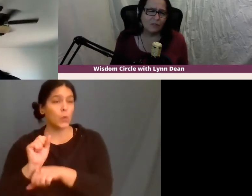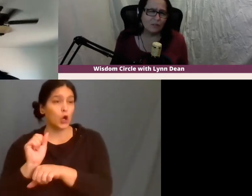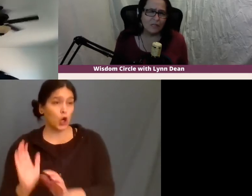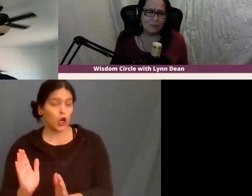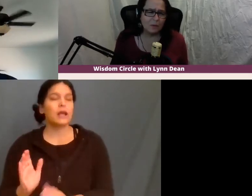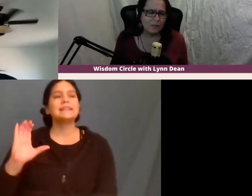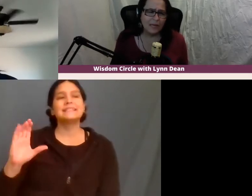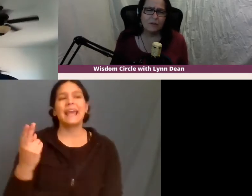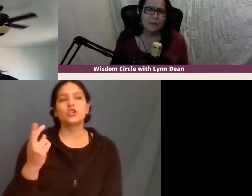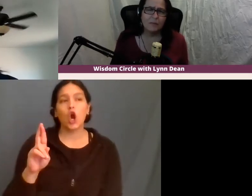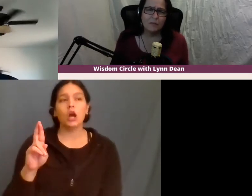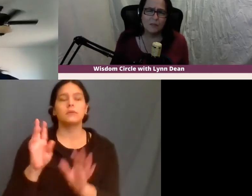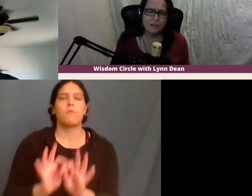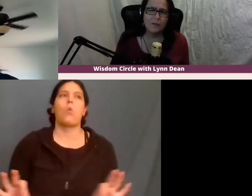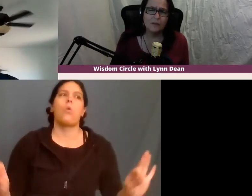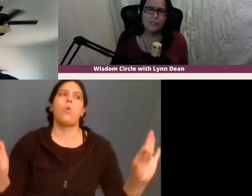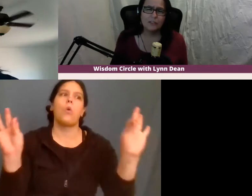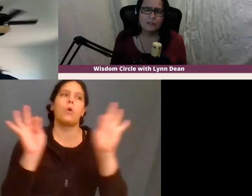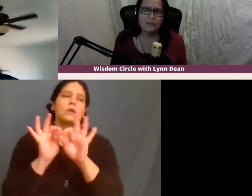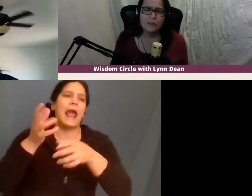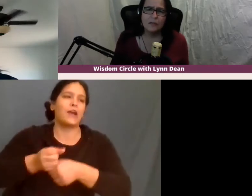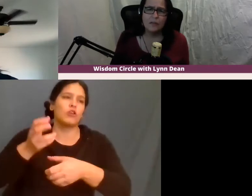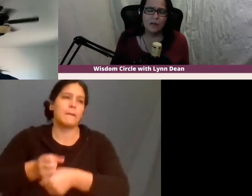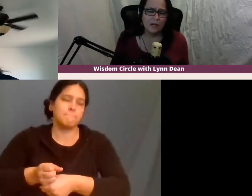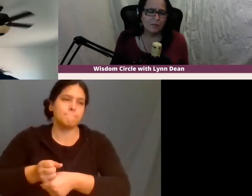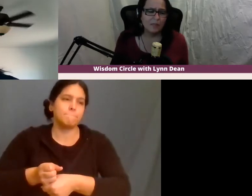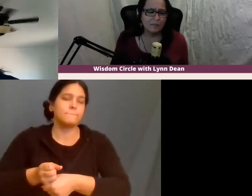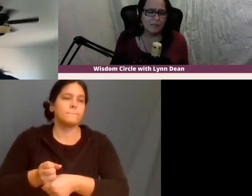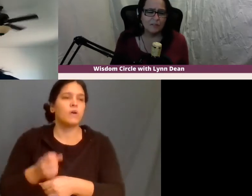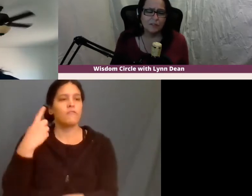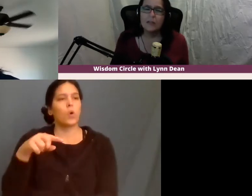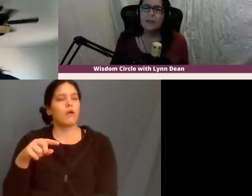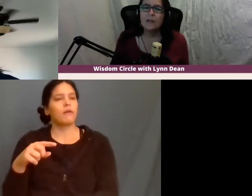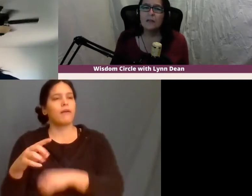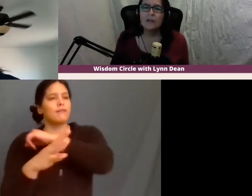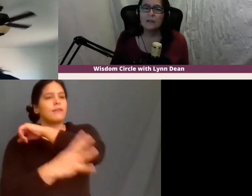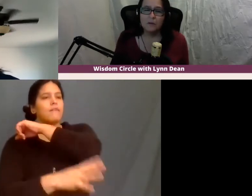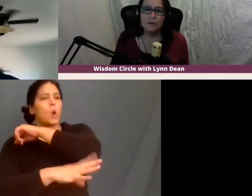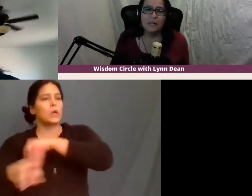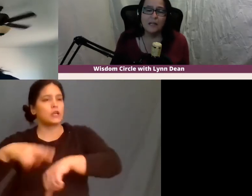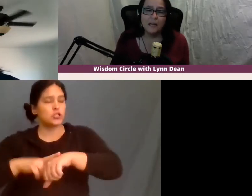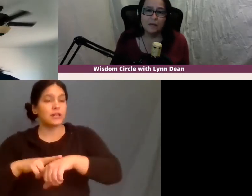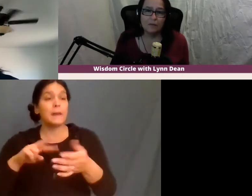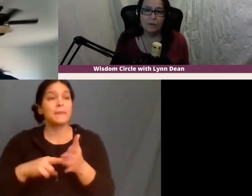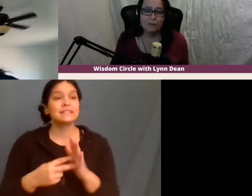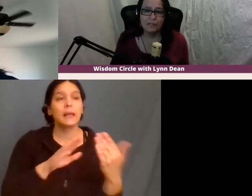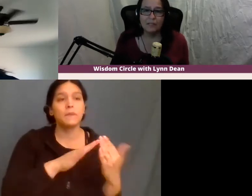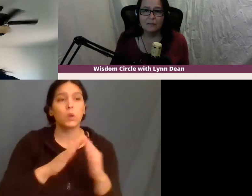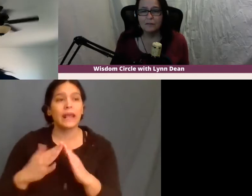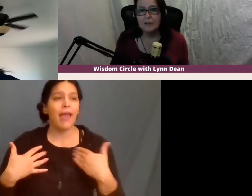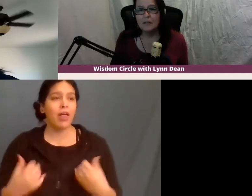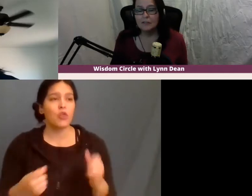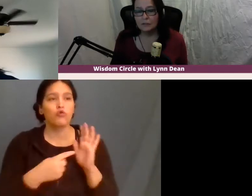is a really important acronym on the Navajo Nation. It means Community Health